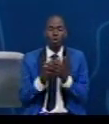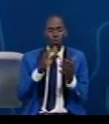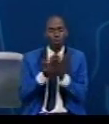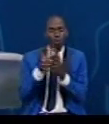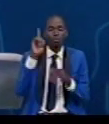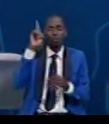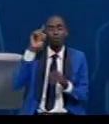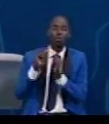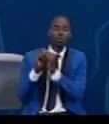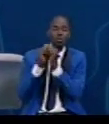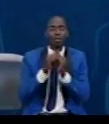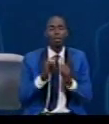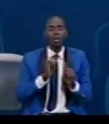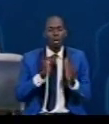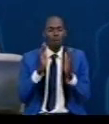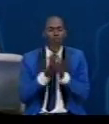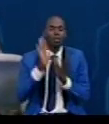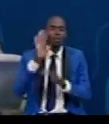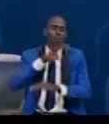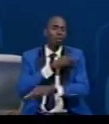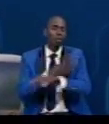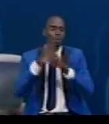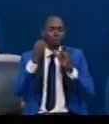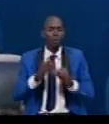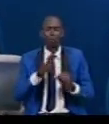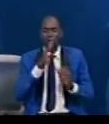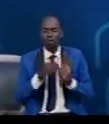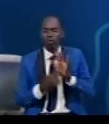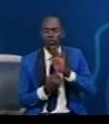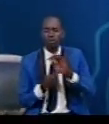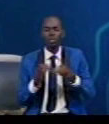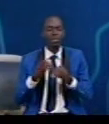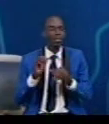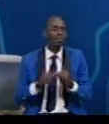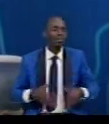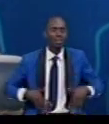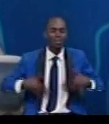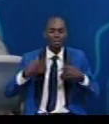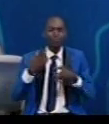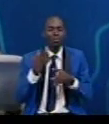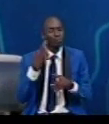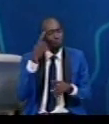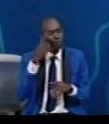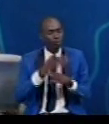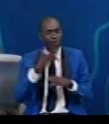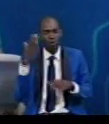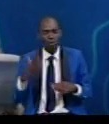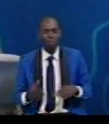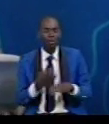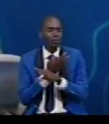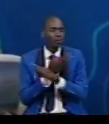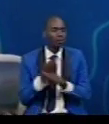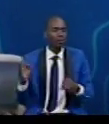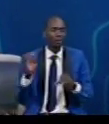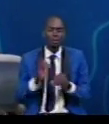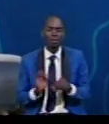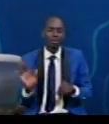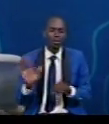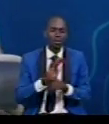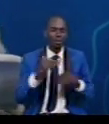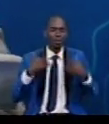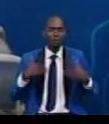mighty power be manifested in every life for total freedom in their body and